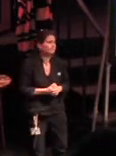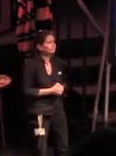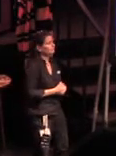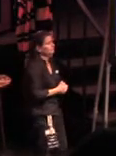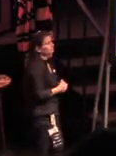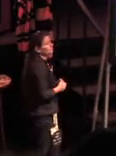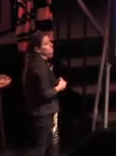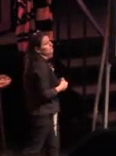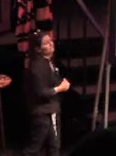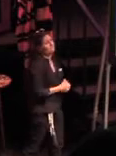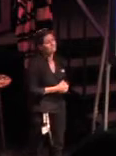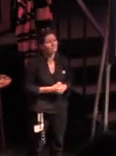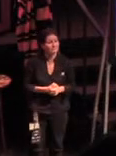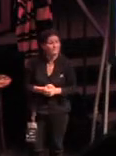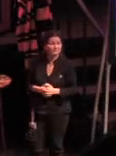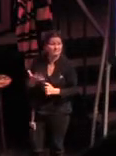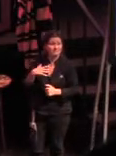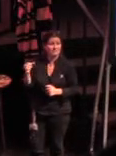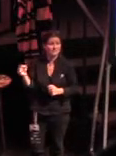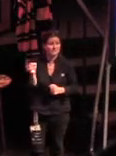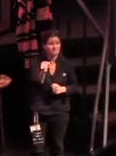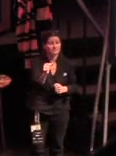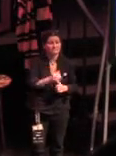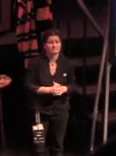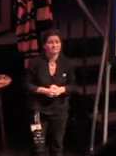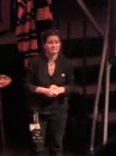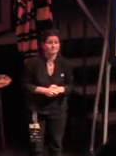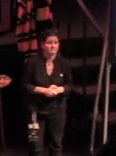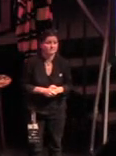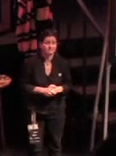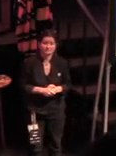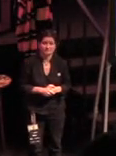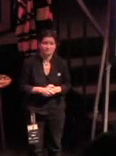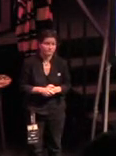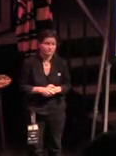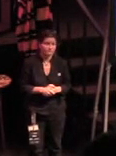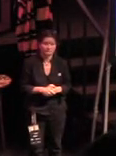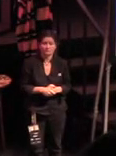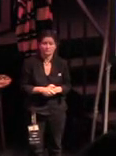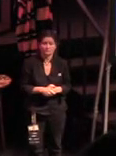Oh, yeah, hi. I can hear you. Oh, maybe. Hold on.